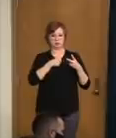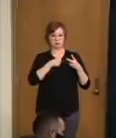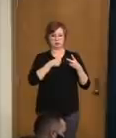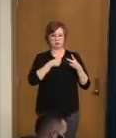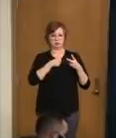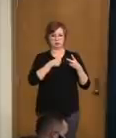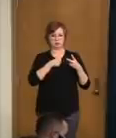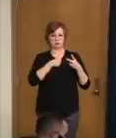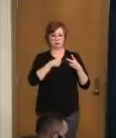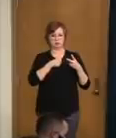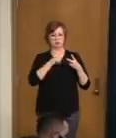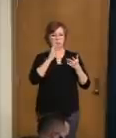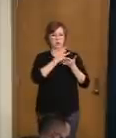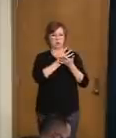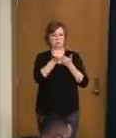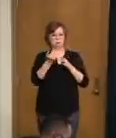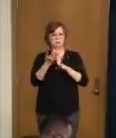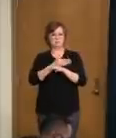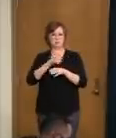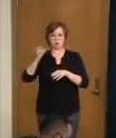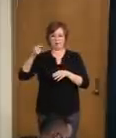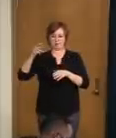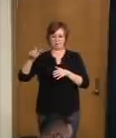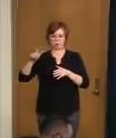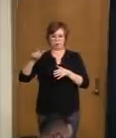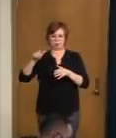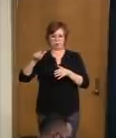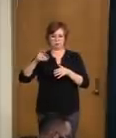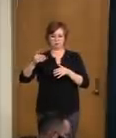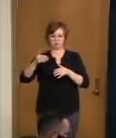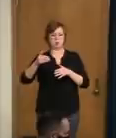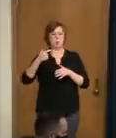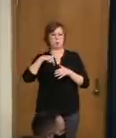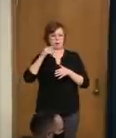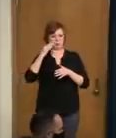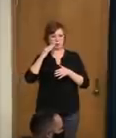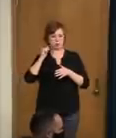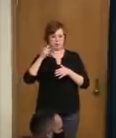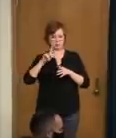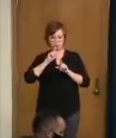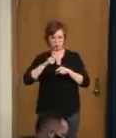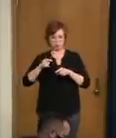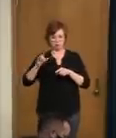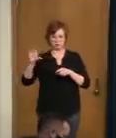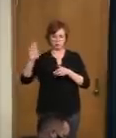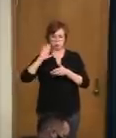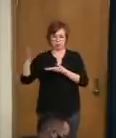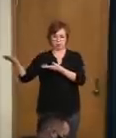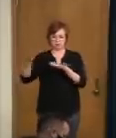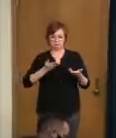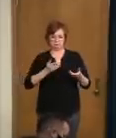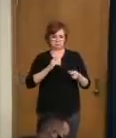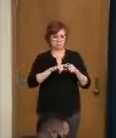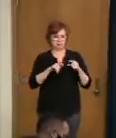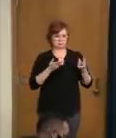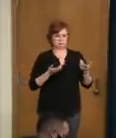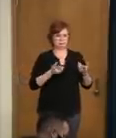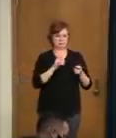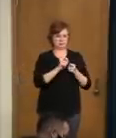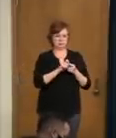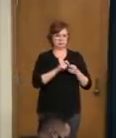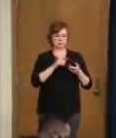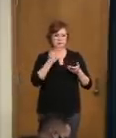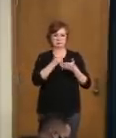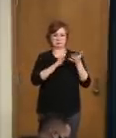out tomorrow, because we do have confirmed shipments coming up. But again, to Derek's point, stuff happens like weather.